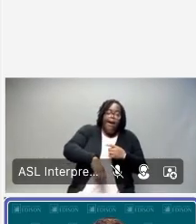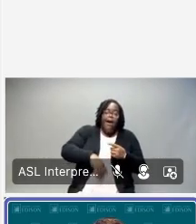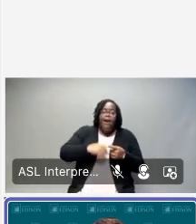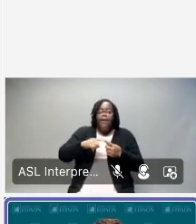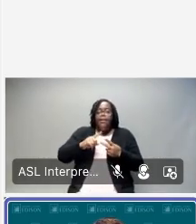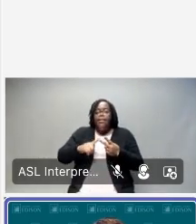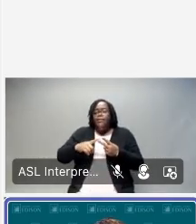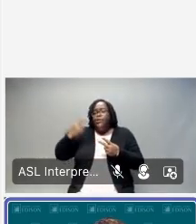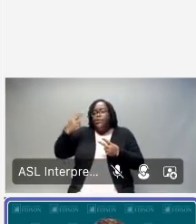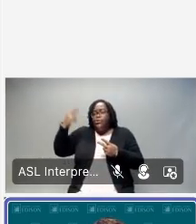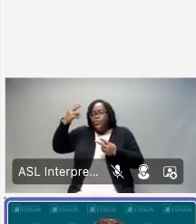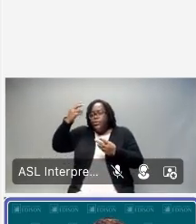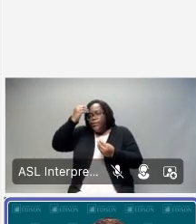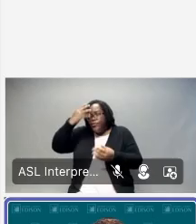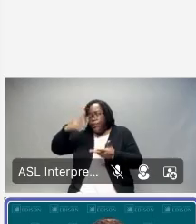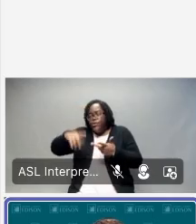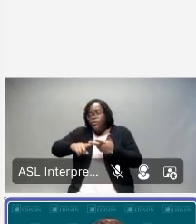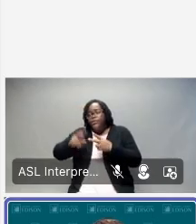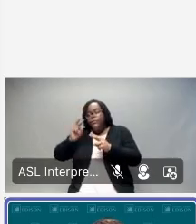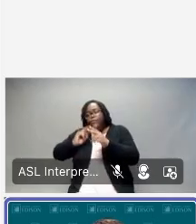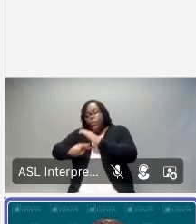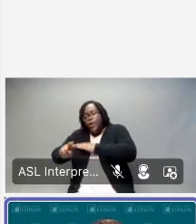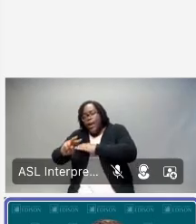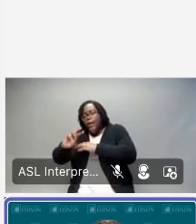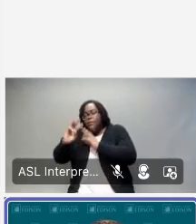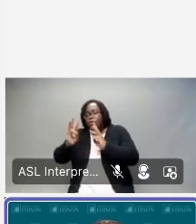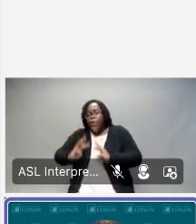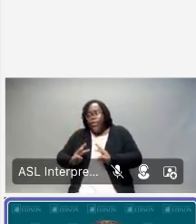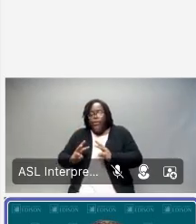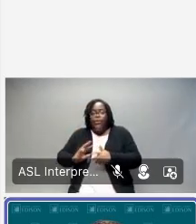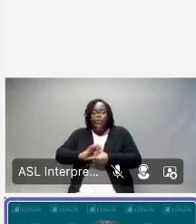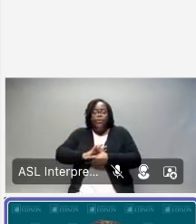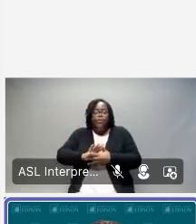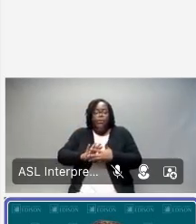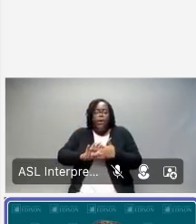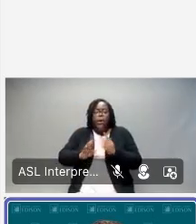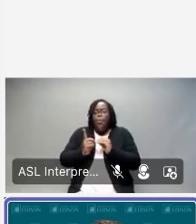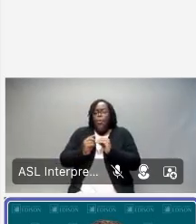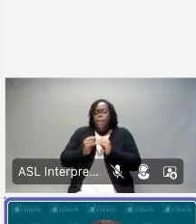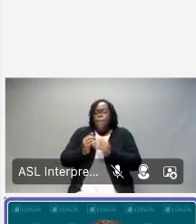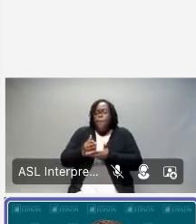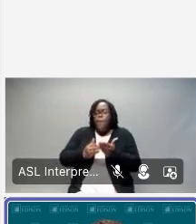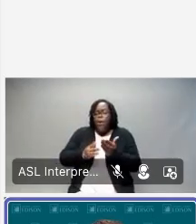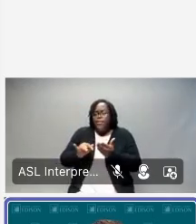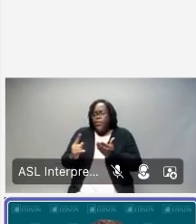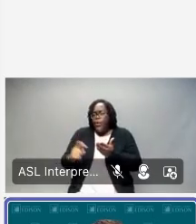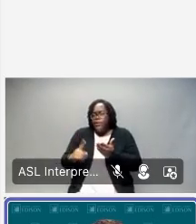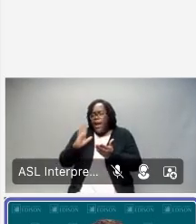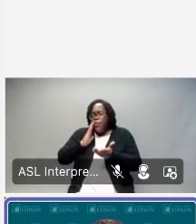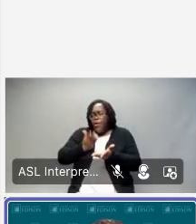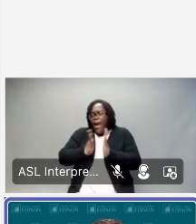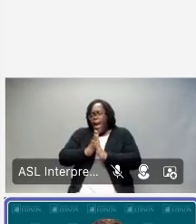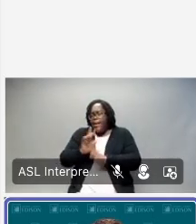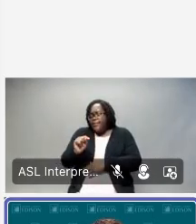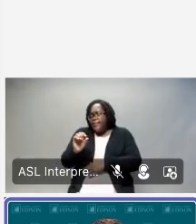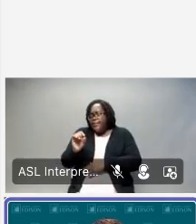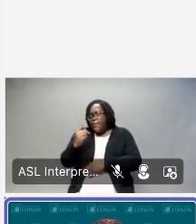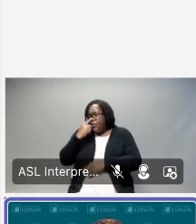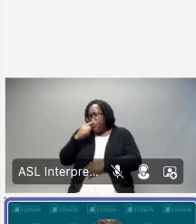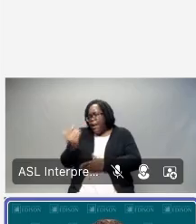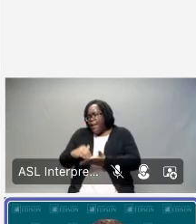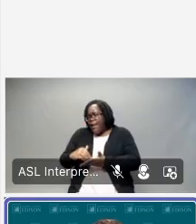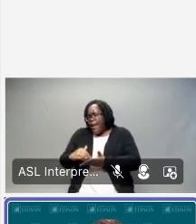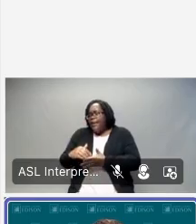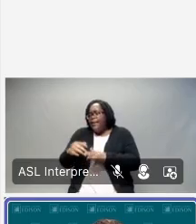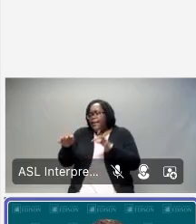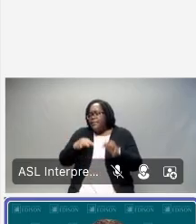historical information, forecasted weather. And then there's one more part to this question that I'm going to ask Tom to come back on and speak